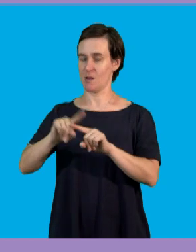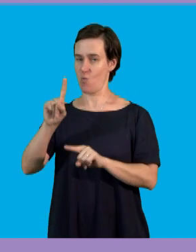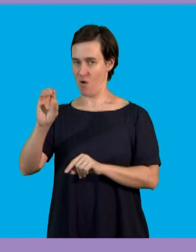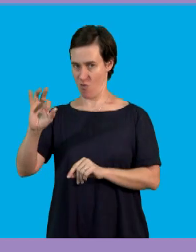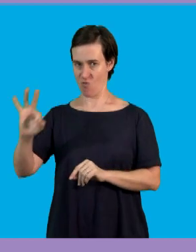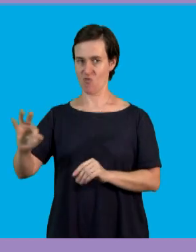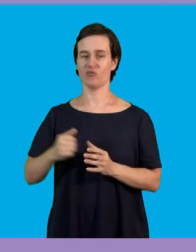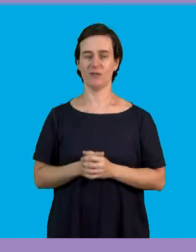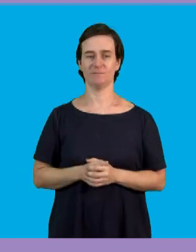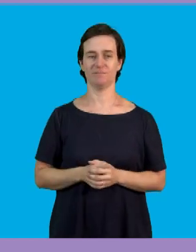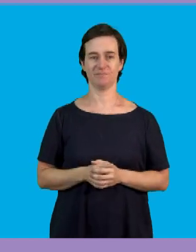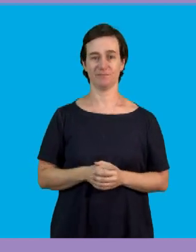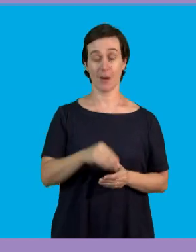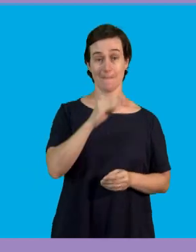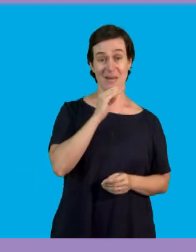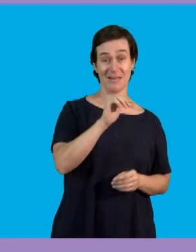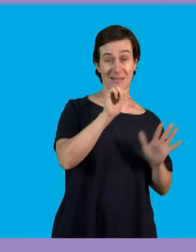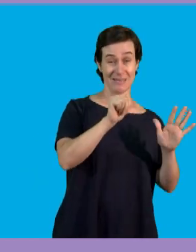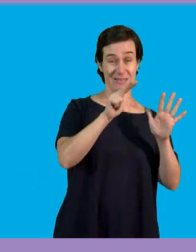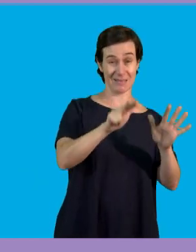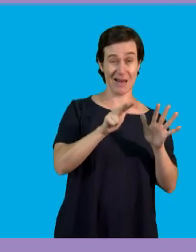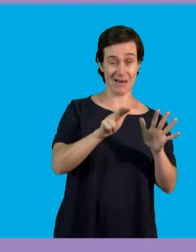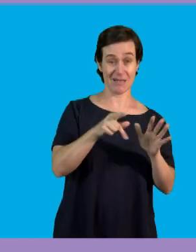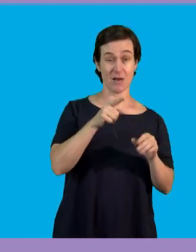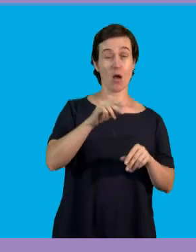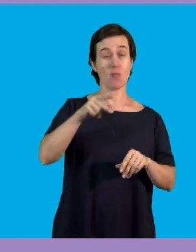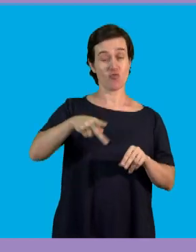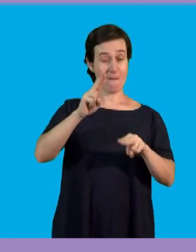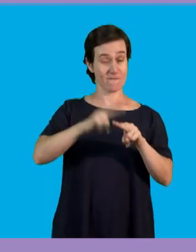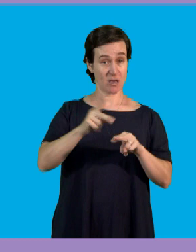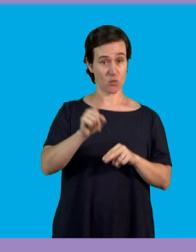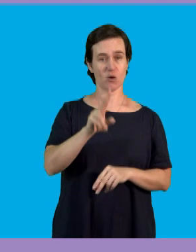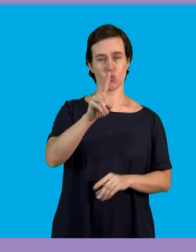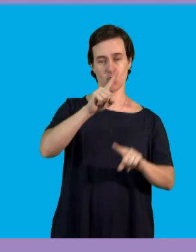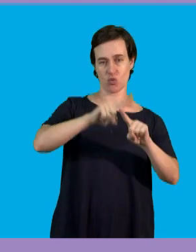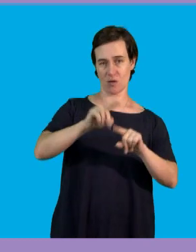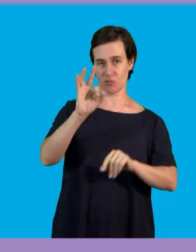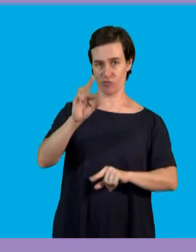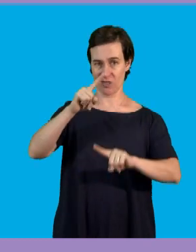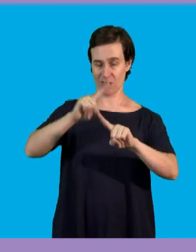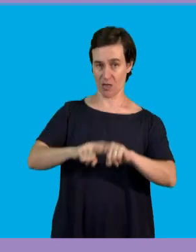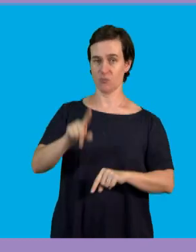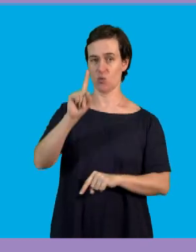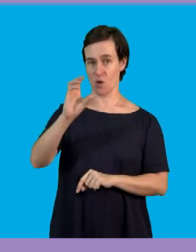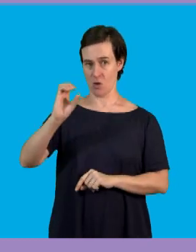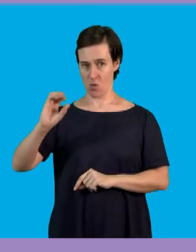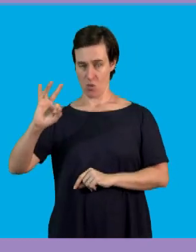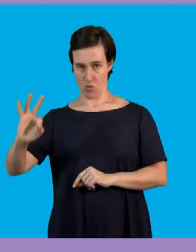that 618 represented as its prime factors is 2 multiplied by 3 multiplied